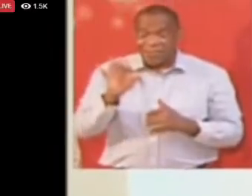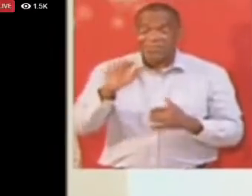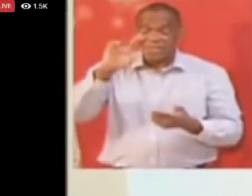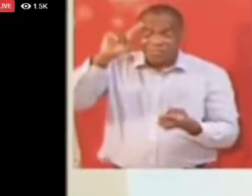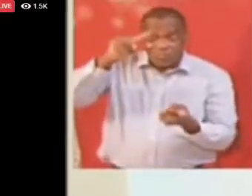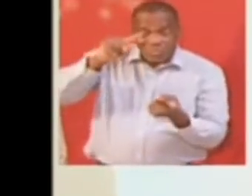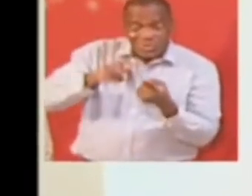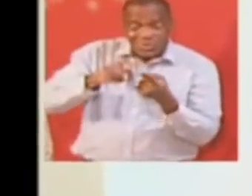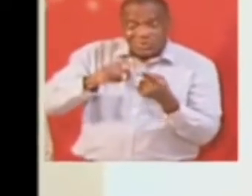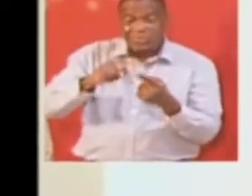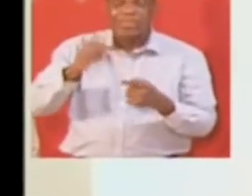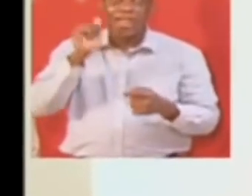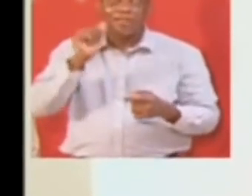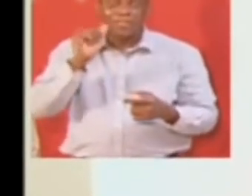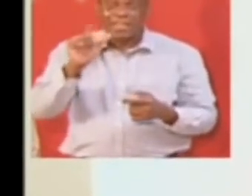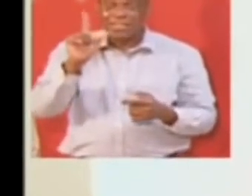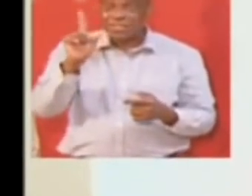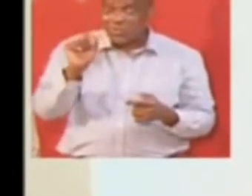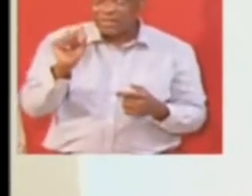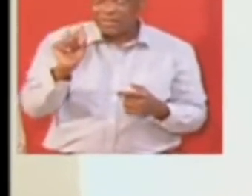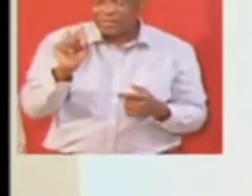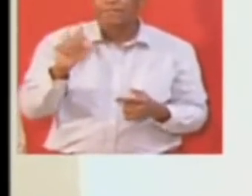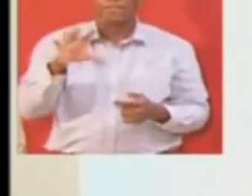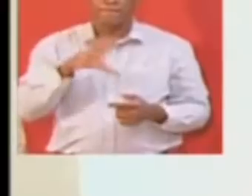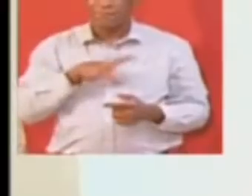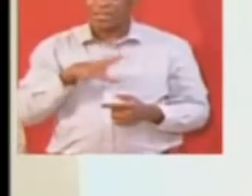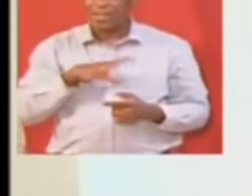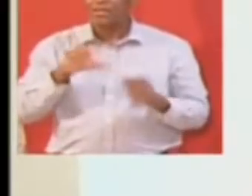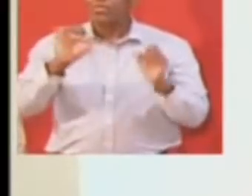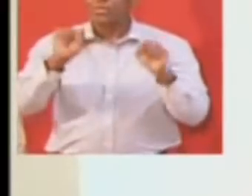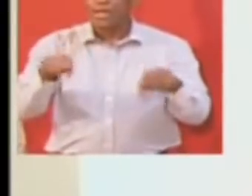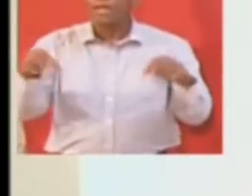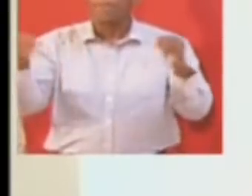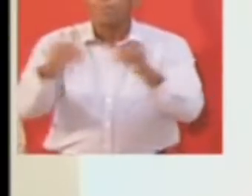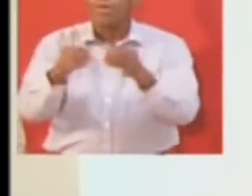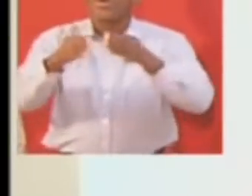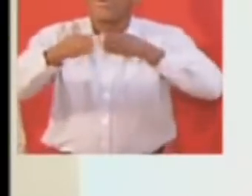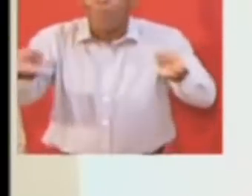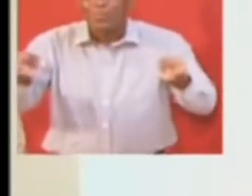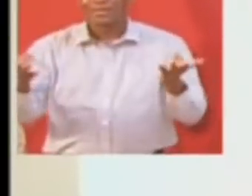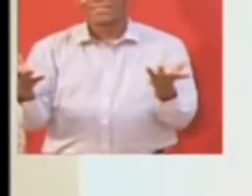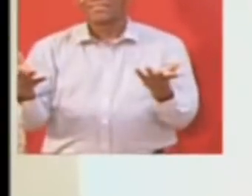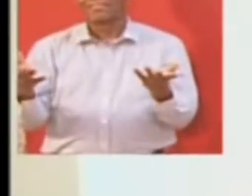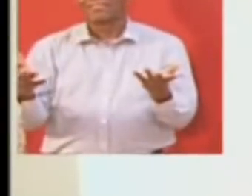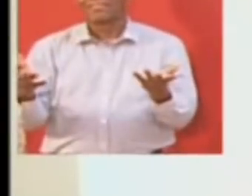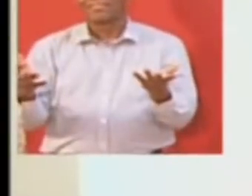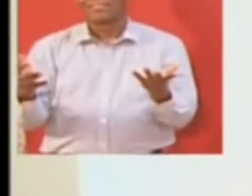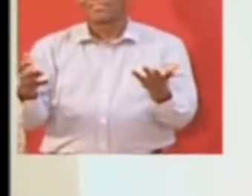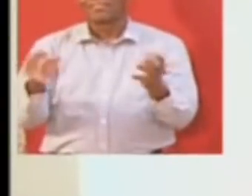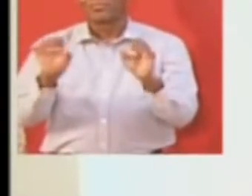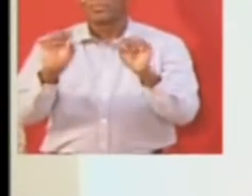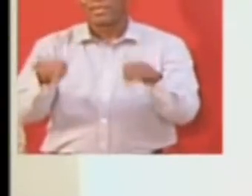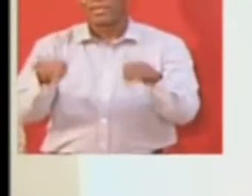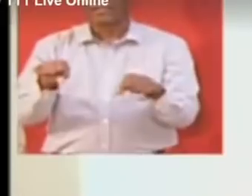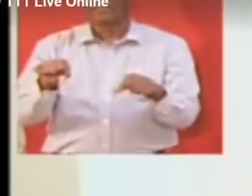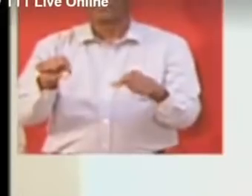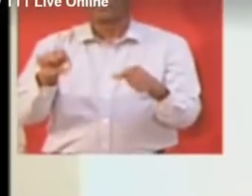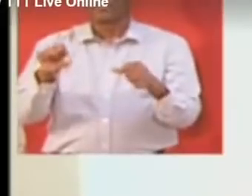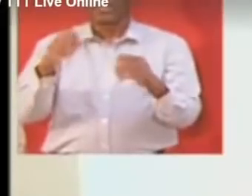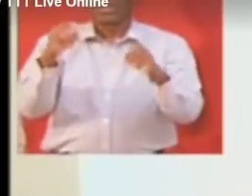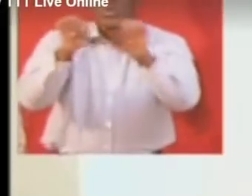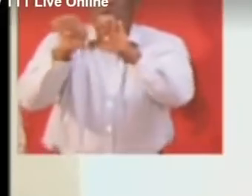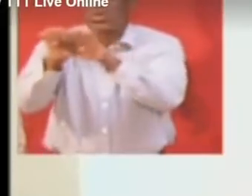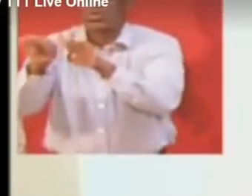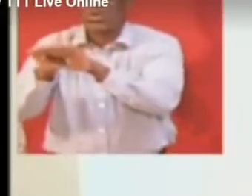bubble, where if we get down to that level of 20 infections per day or less, we can then